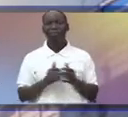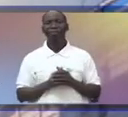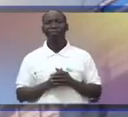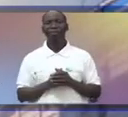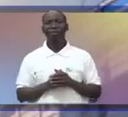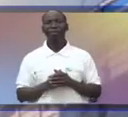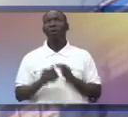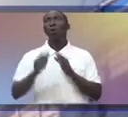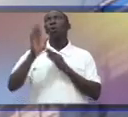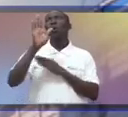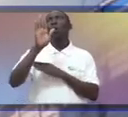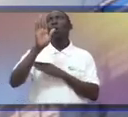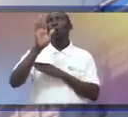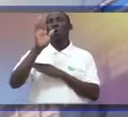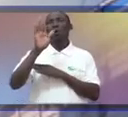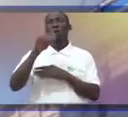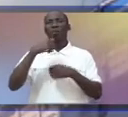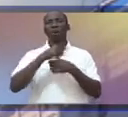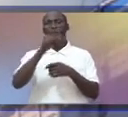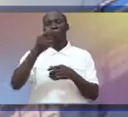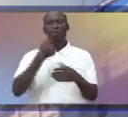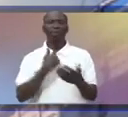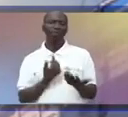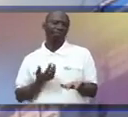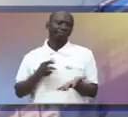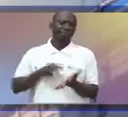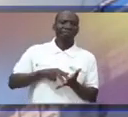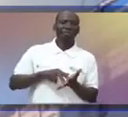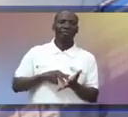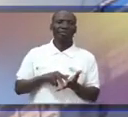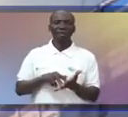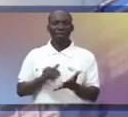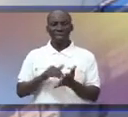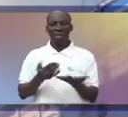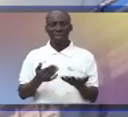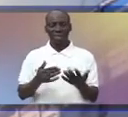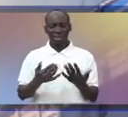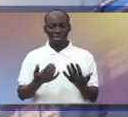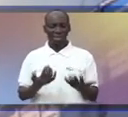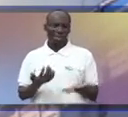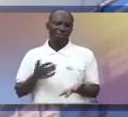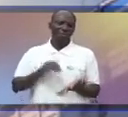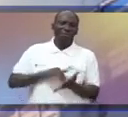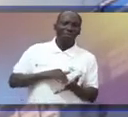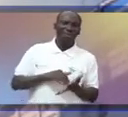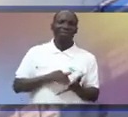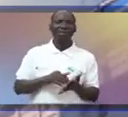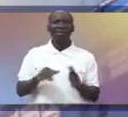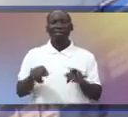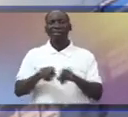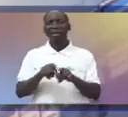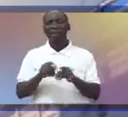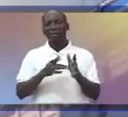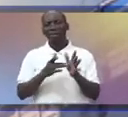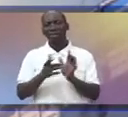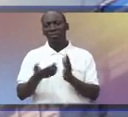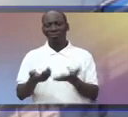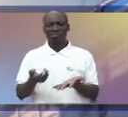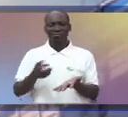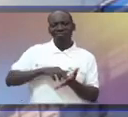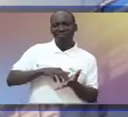yen se ne onya ne Yesu Kristo efri awufom no enti ahanso e che se